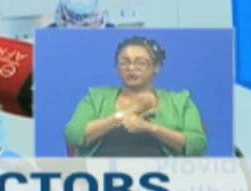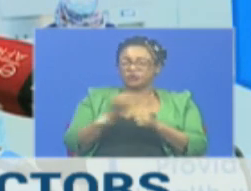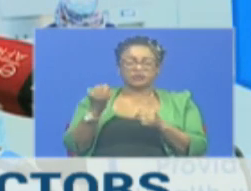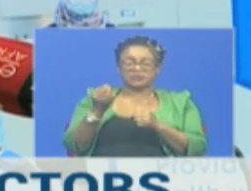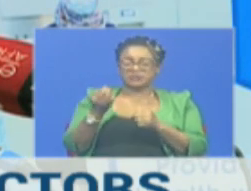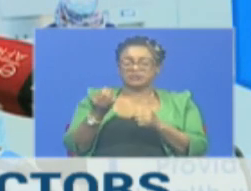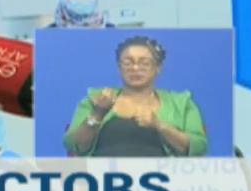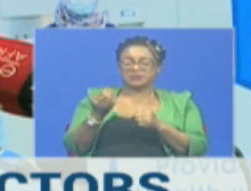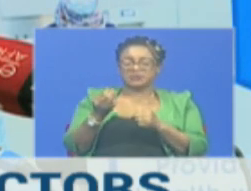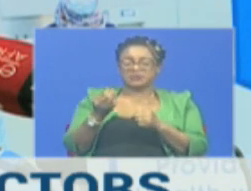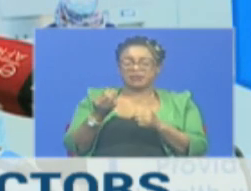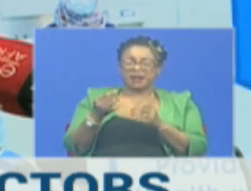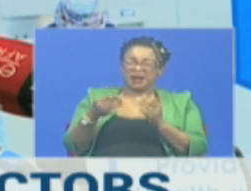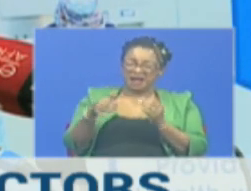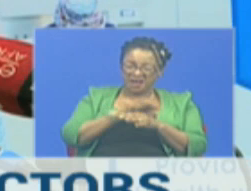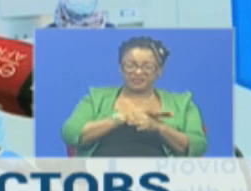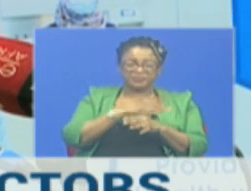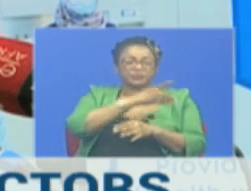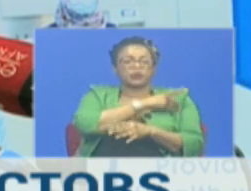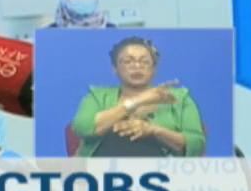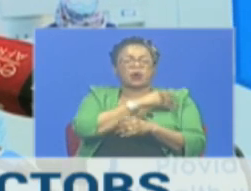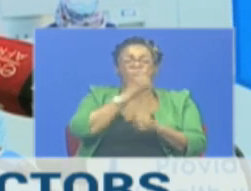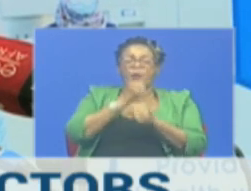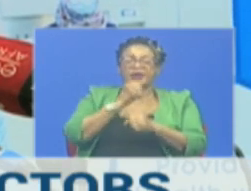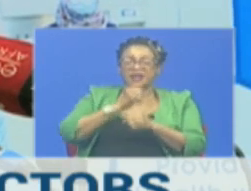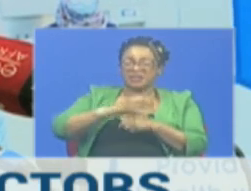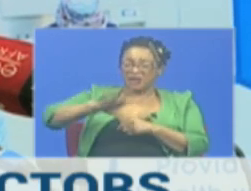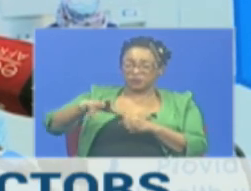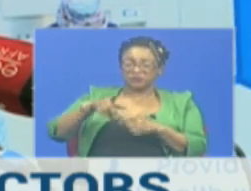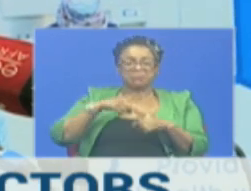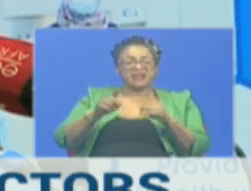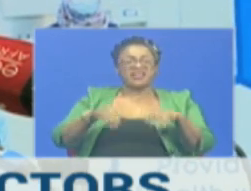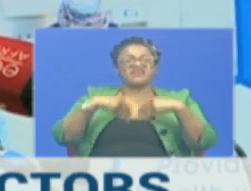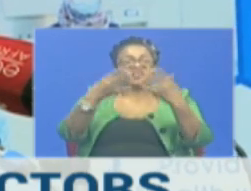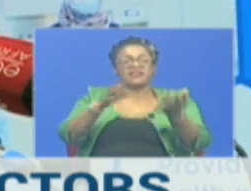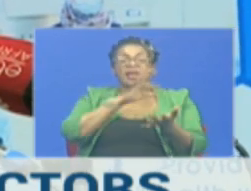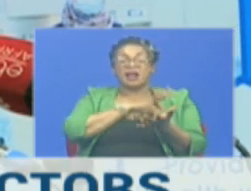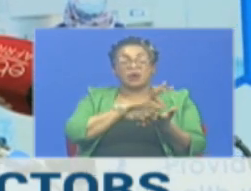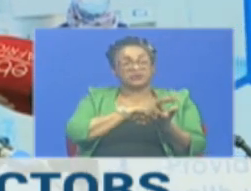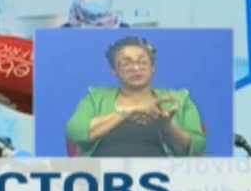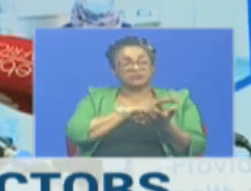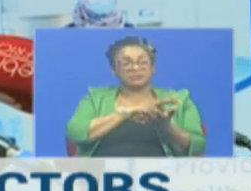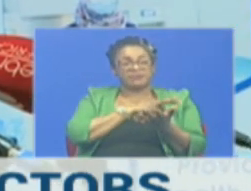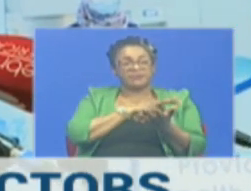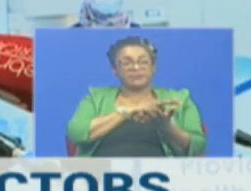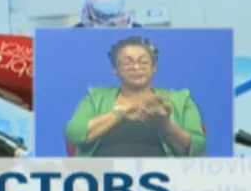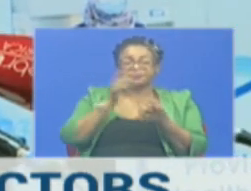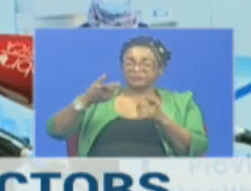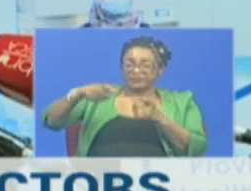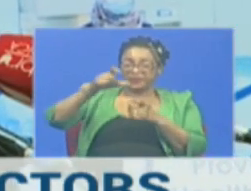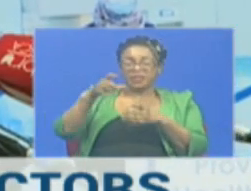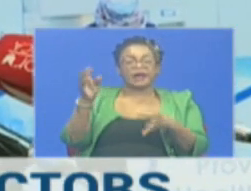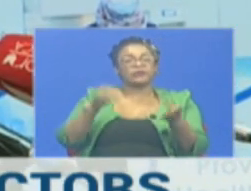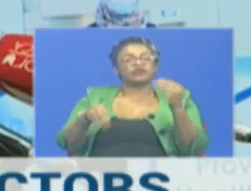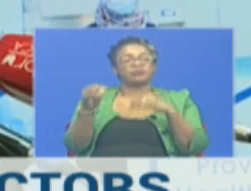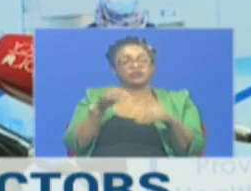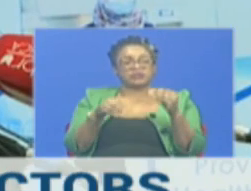counties, yet these doctors have given up their medical allowance, and in addition they are contributing